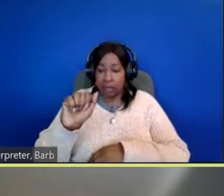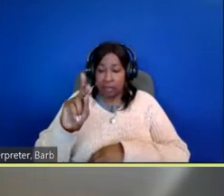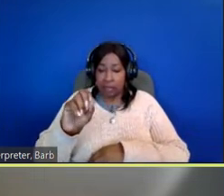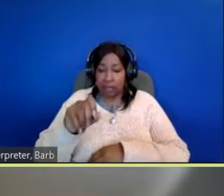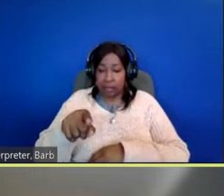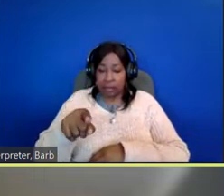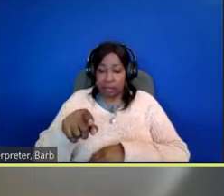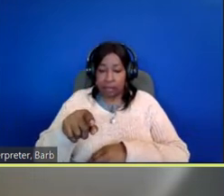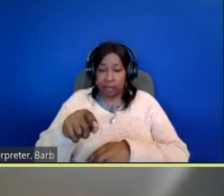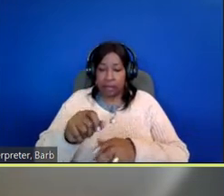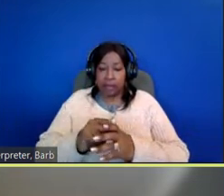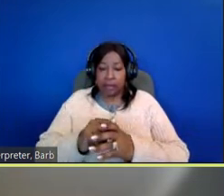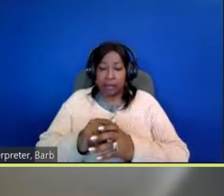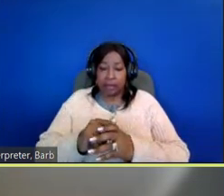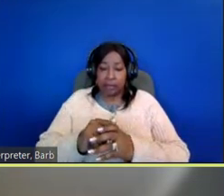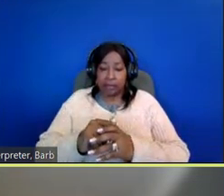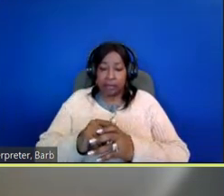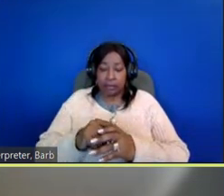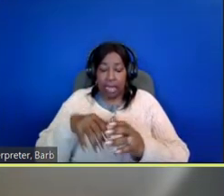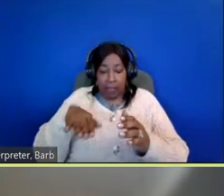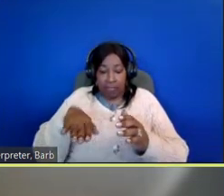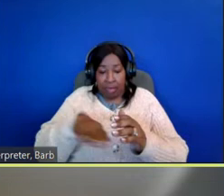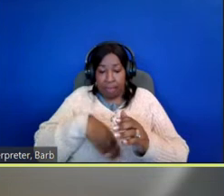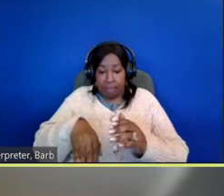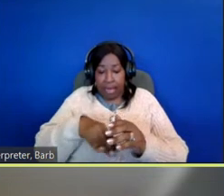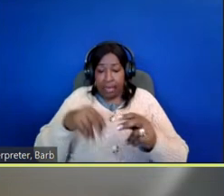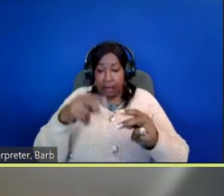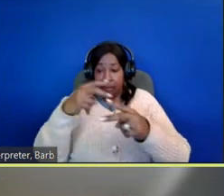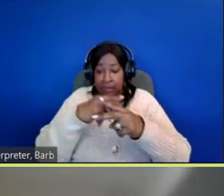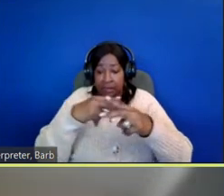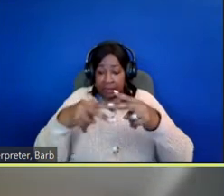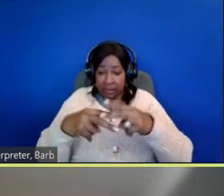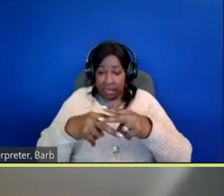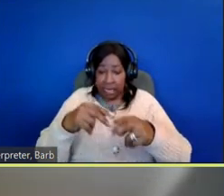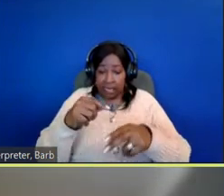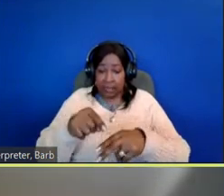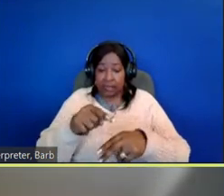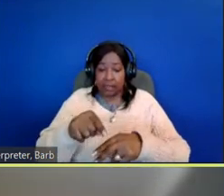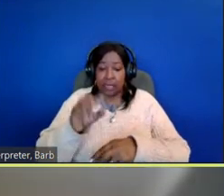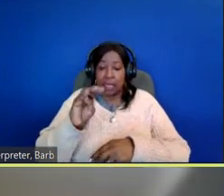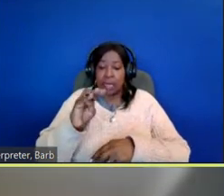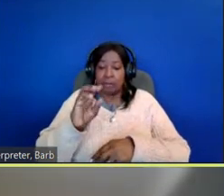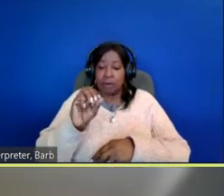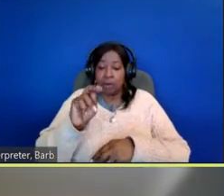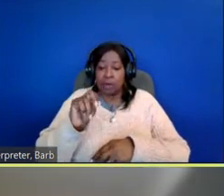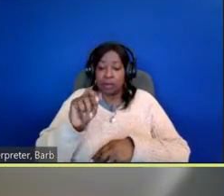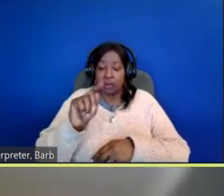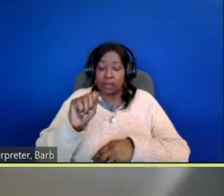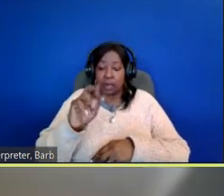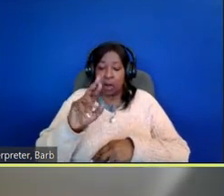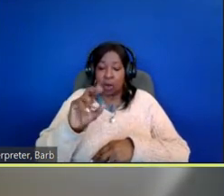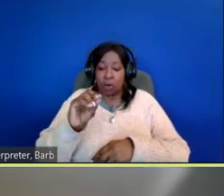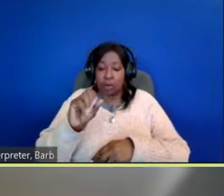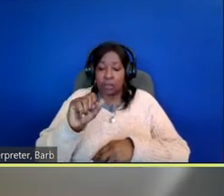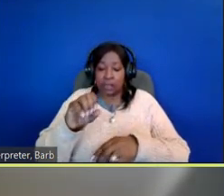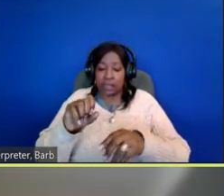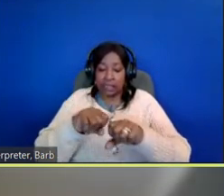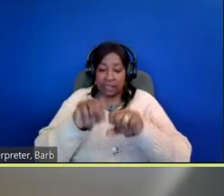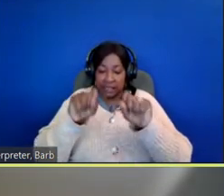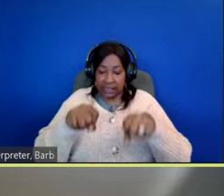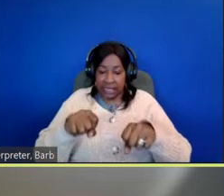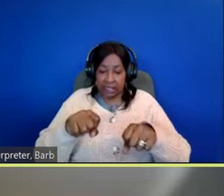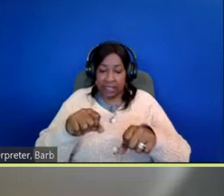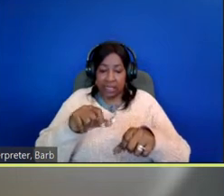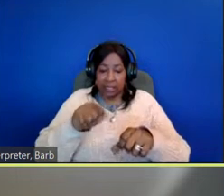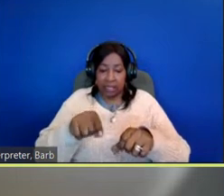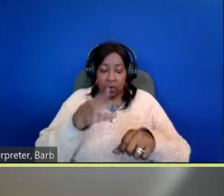coordination. The bottom slide rendering is the Montrose Station, a rendering where you can see there will be an entrance